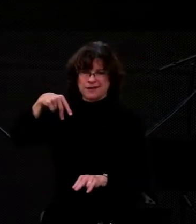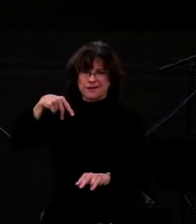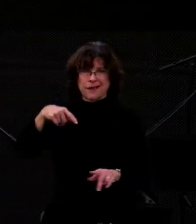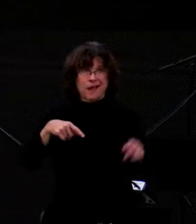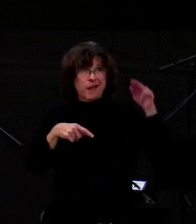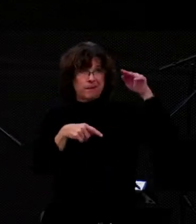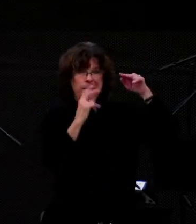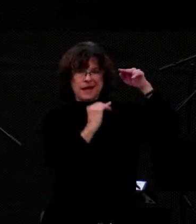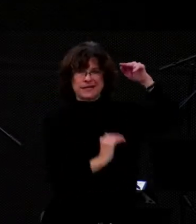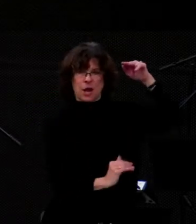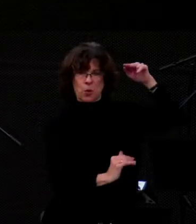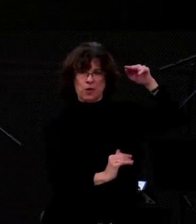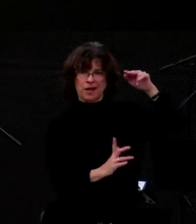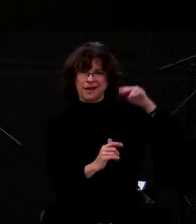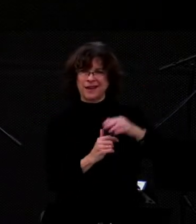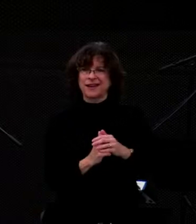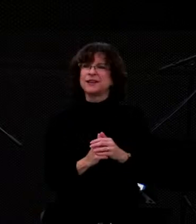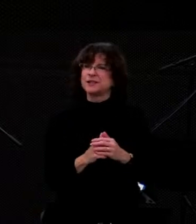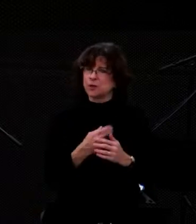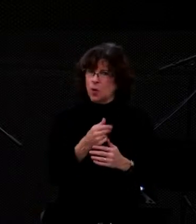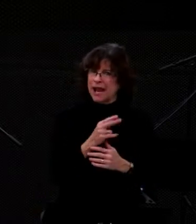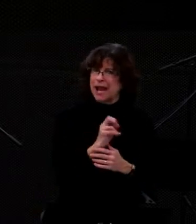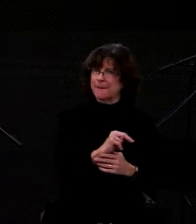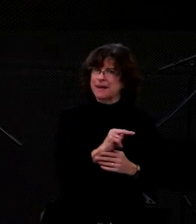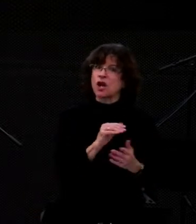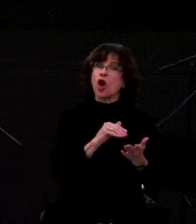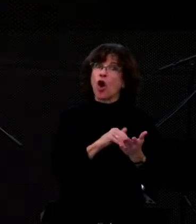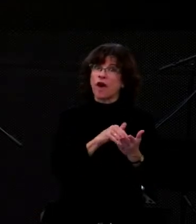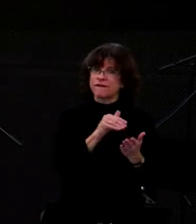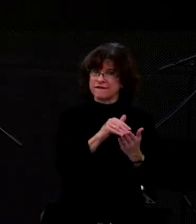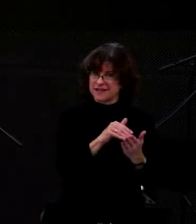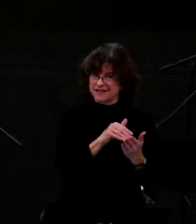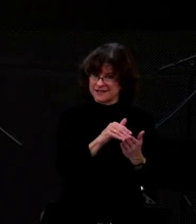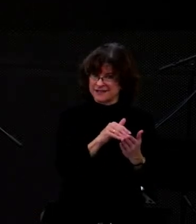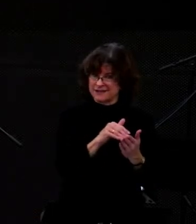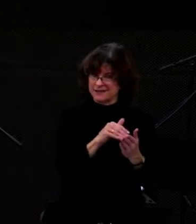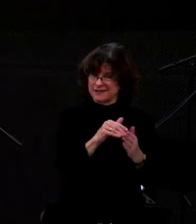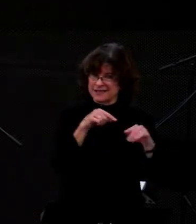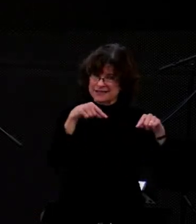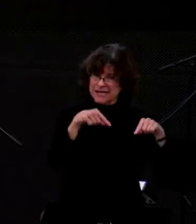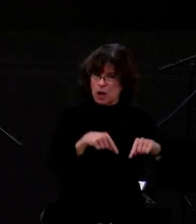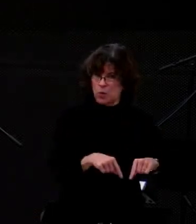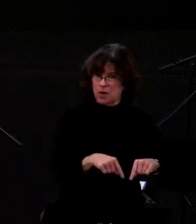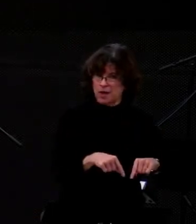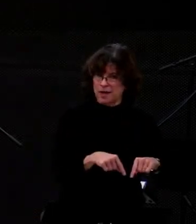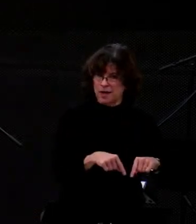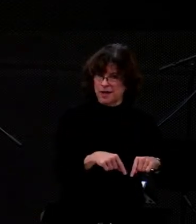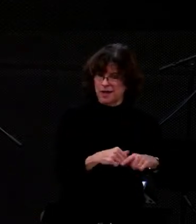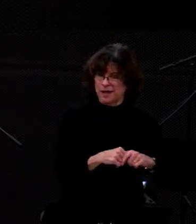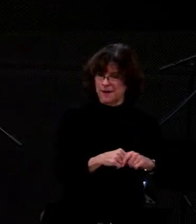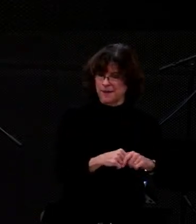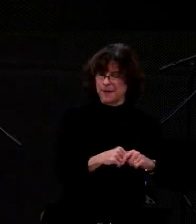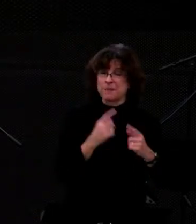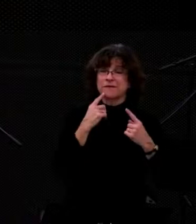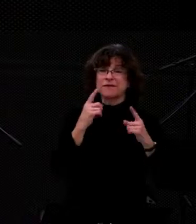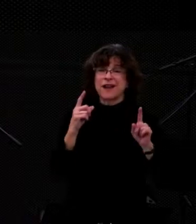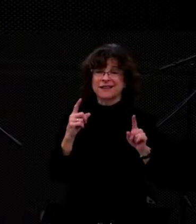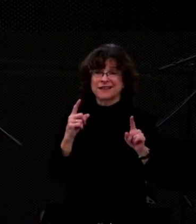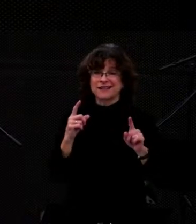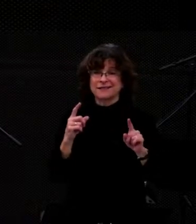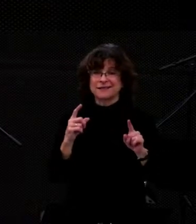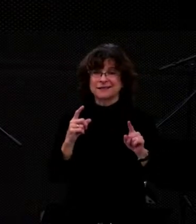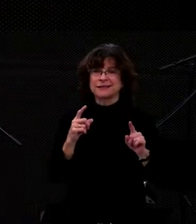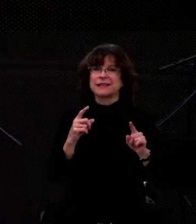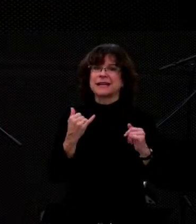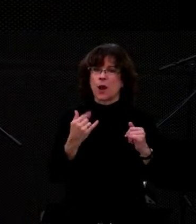drinking wine, Haman was falling or getting low on the couch where Esther was. And finally, we end with Haman